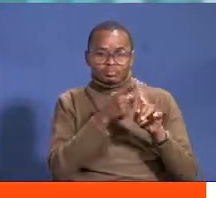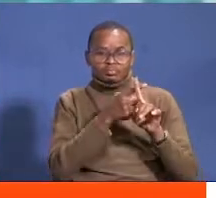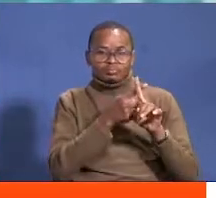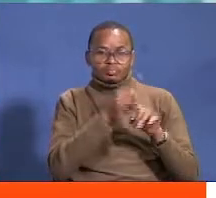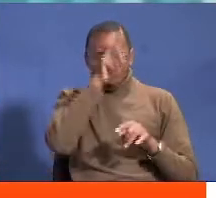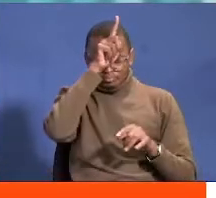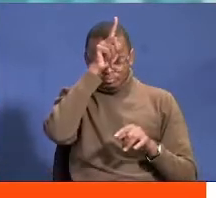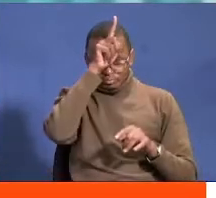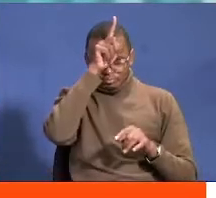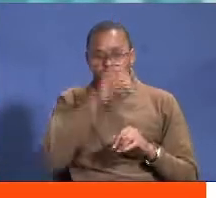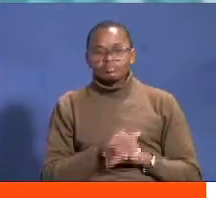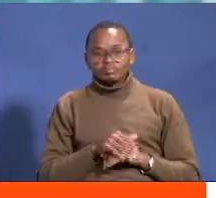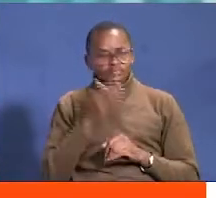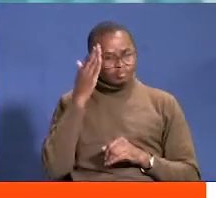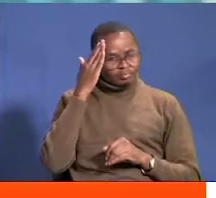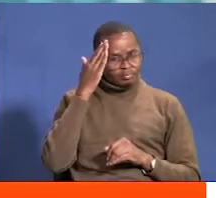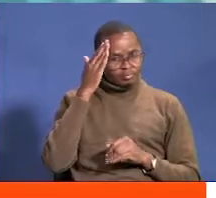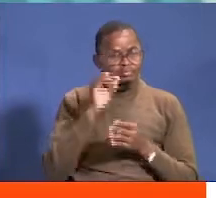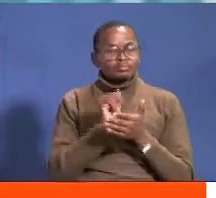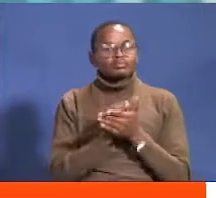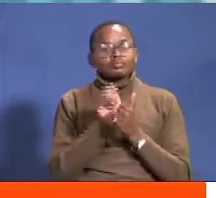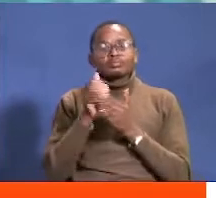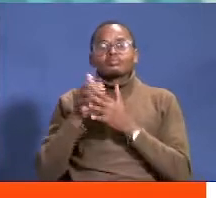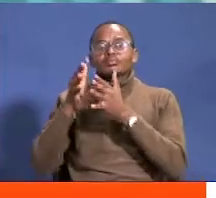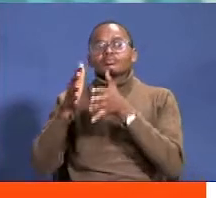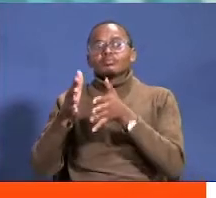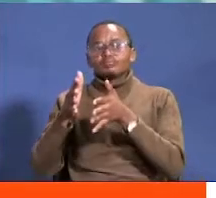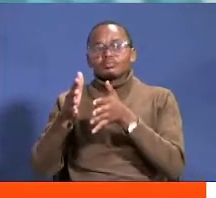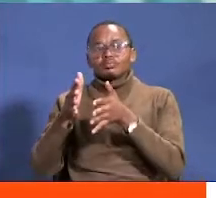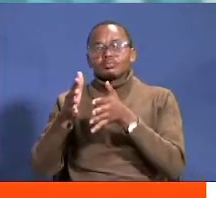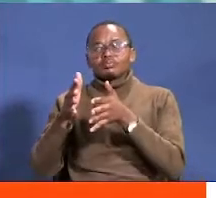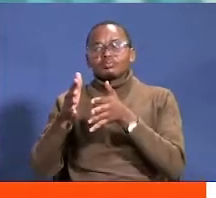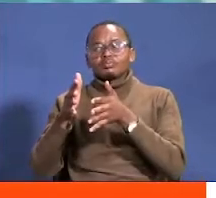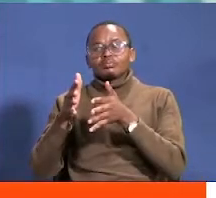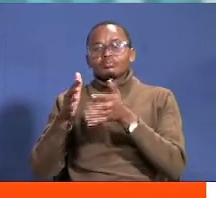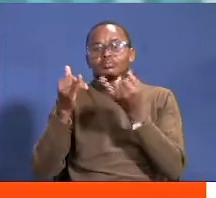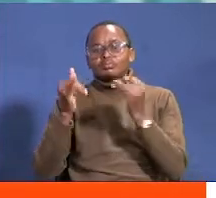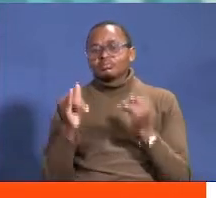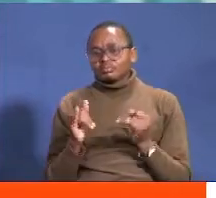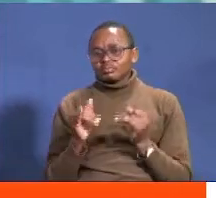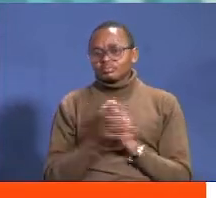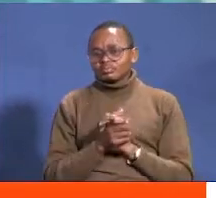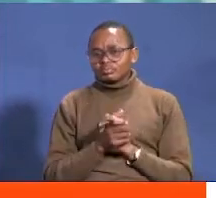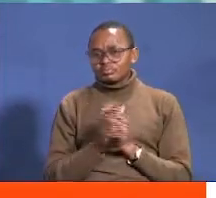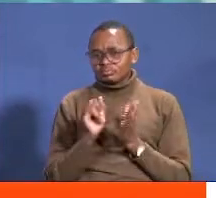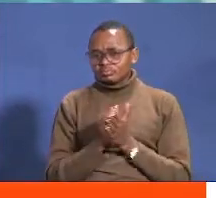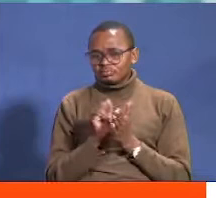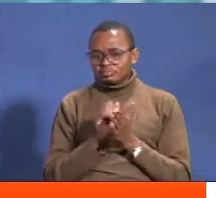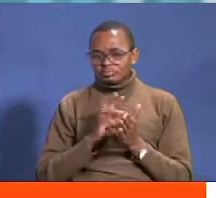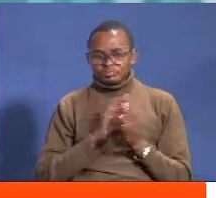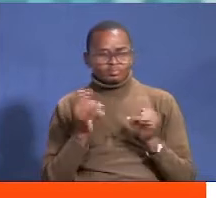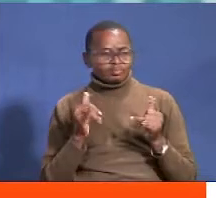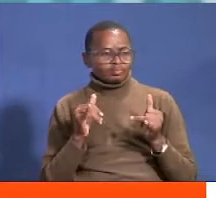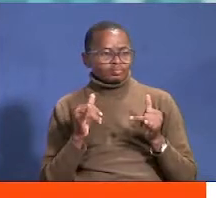Glasgow, you realize that leaders now thought of now this way. Now that we are yet